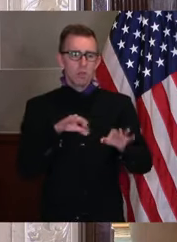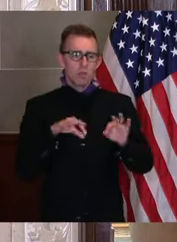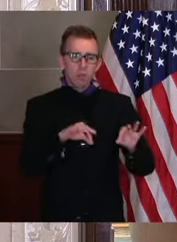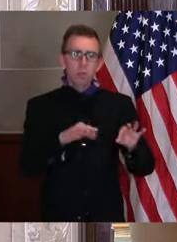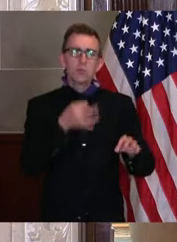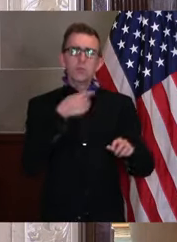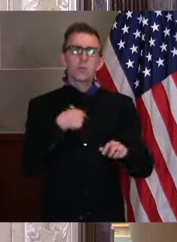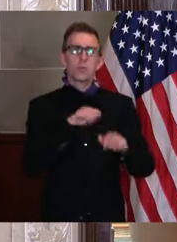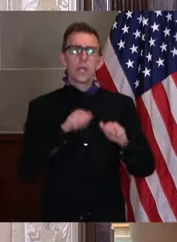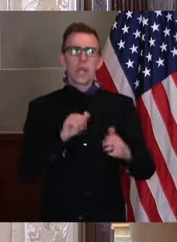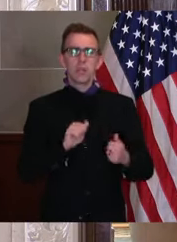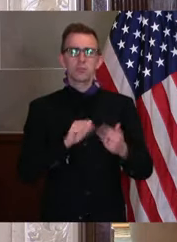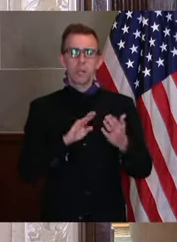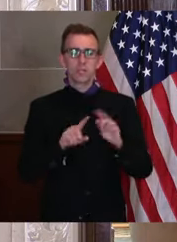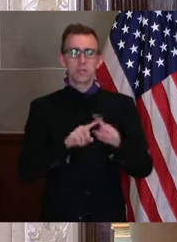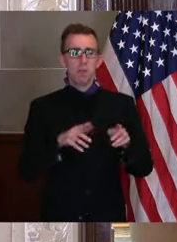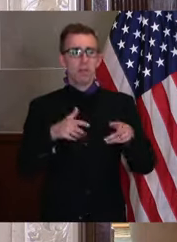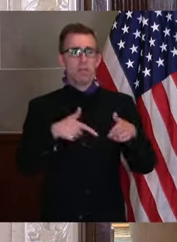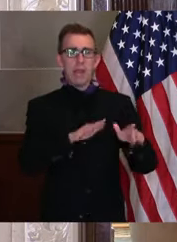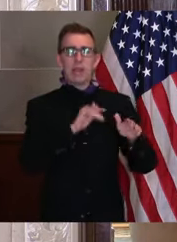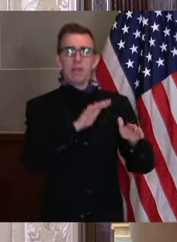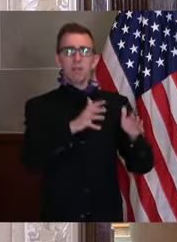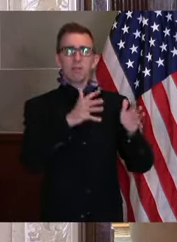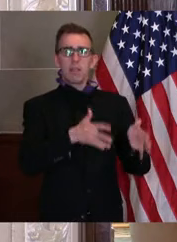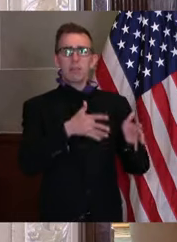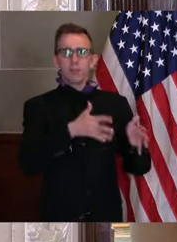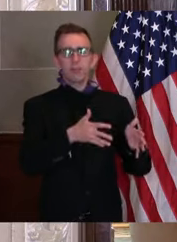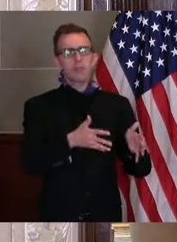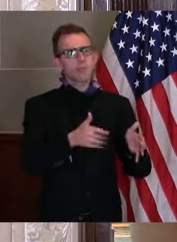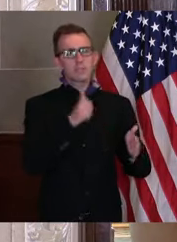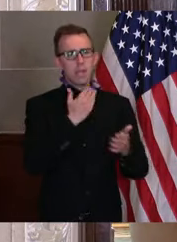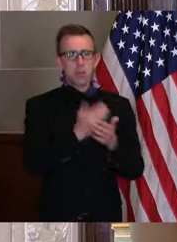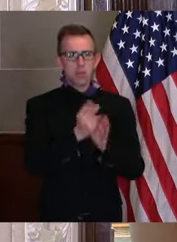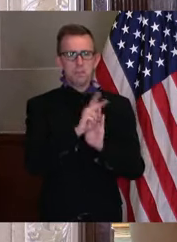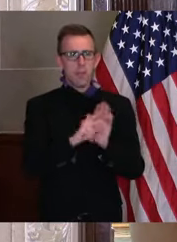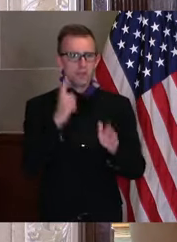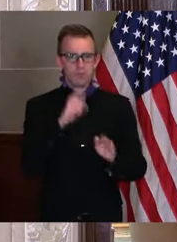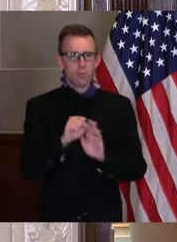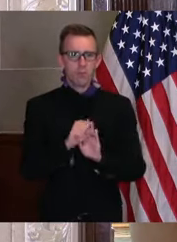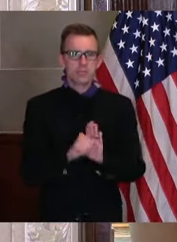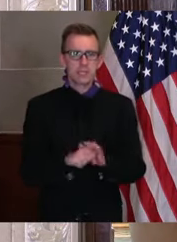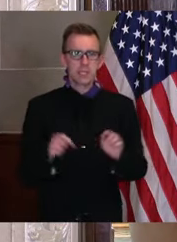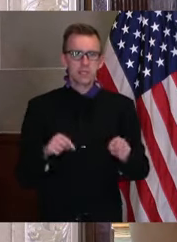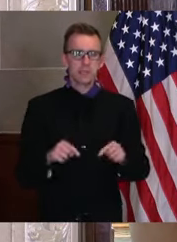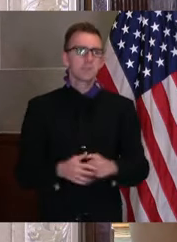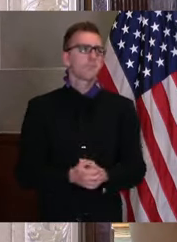address it. But I know one thing, letting it linger on and on is not a good policy for the state, for anybody.